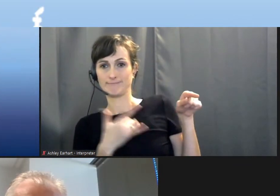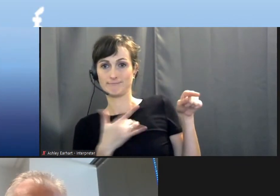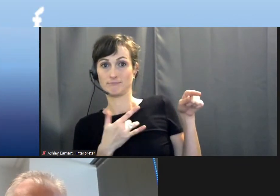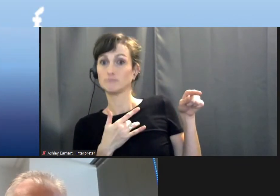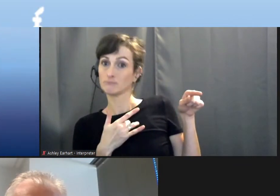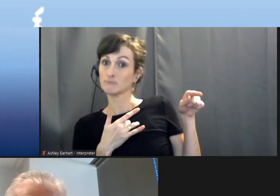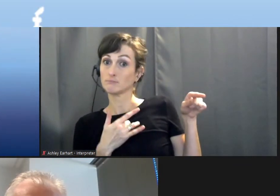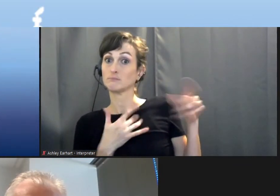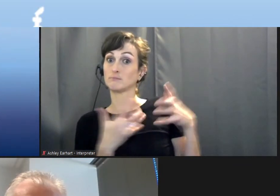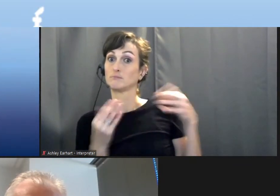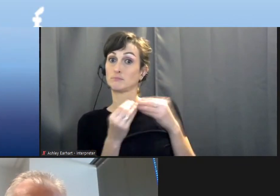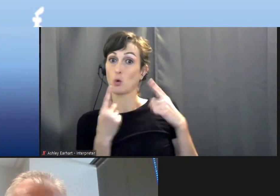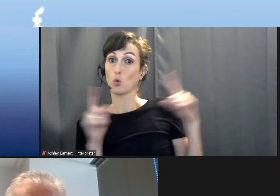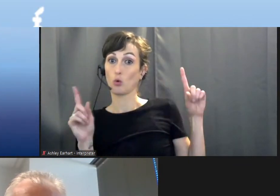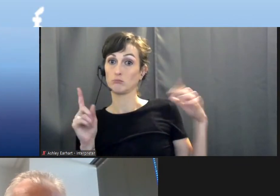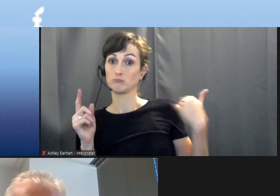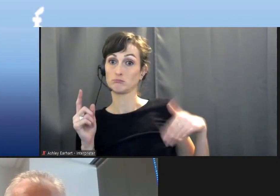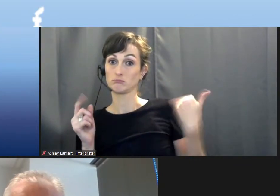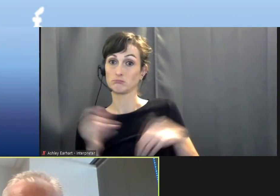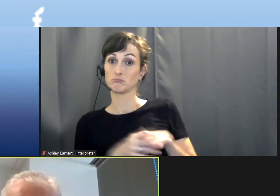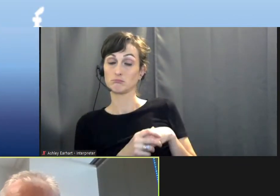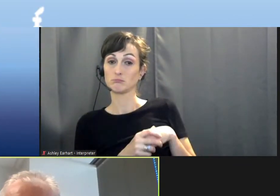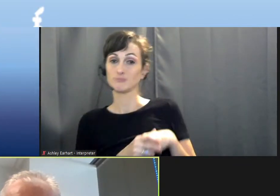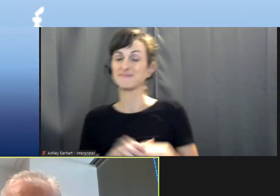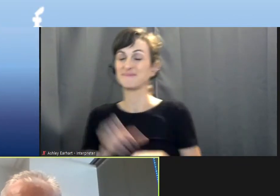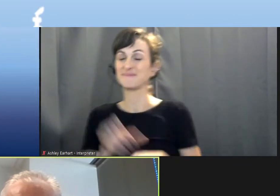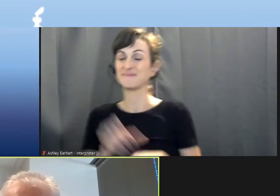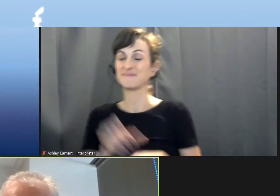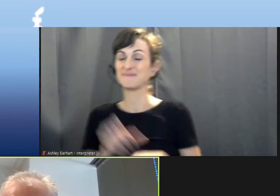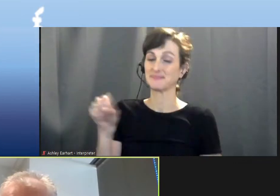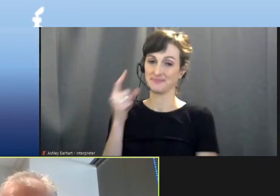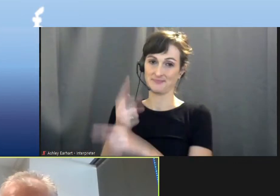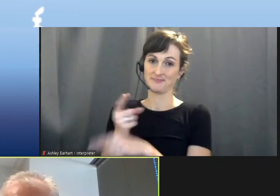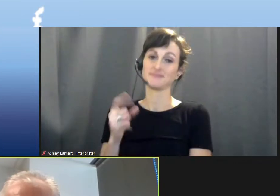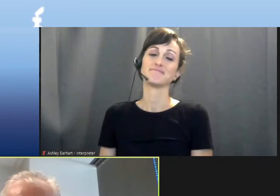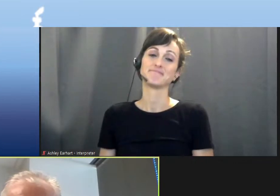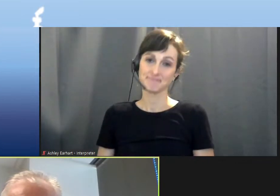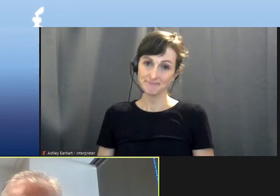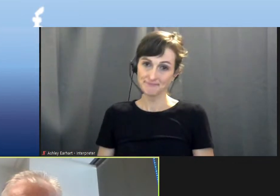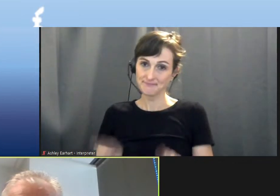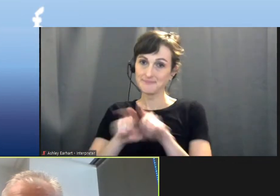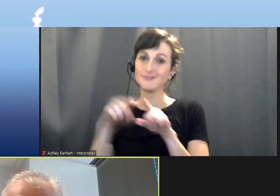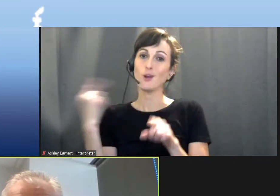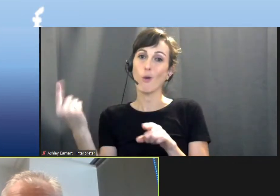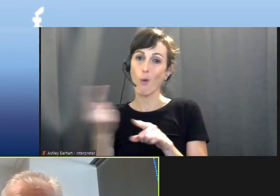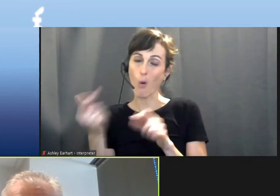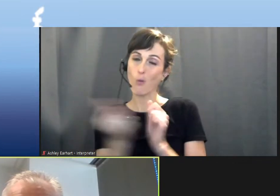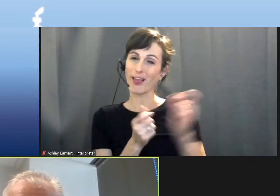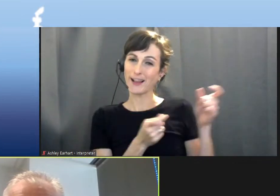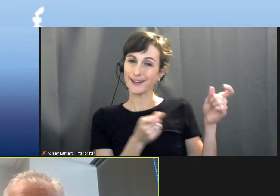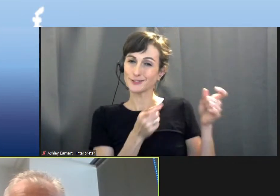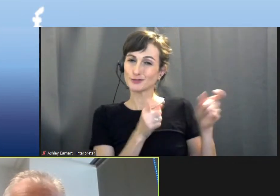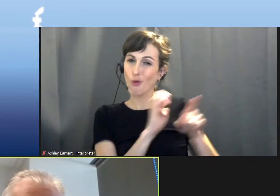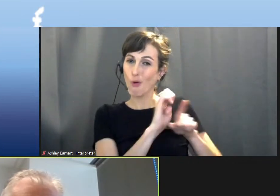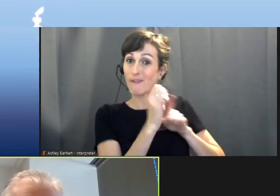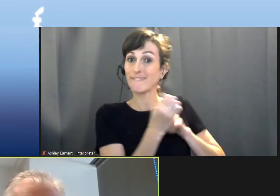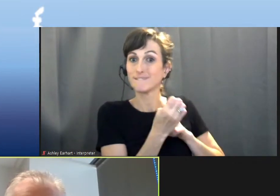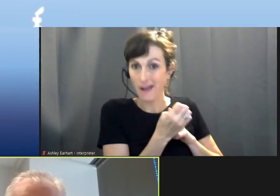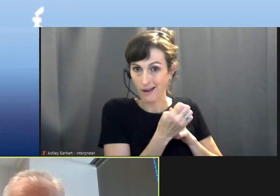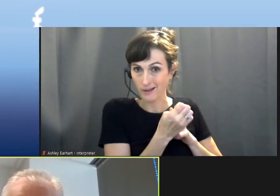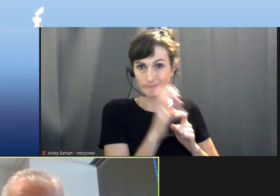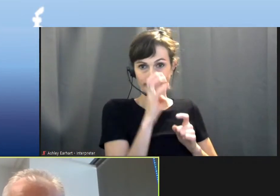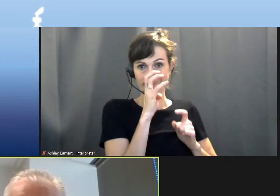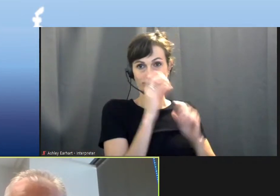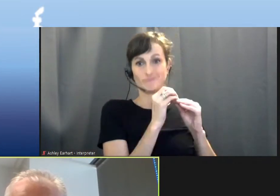extremely successful. Yes, sir. That is correct. As always in a control, you're always going to have maybe a